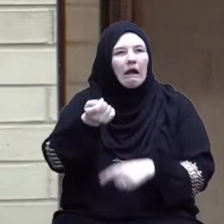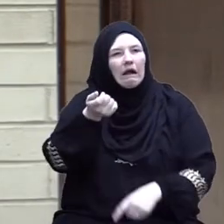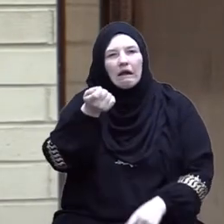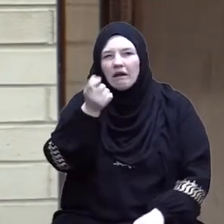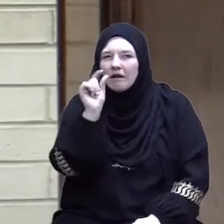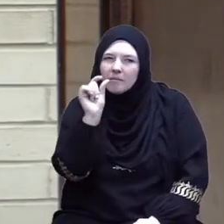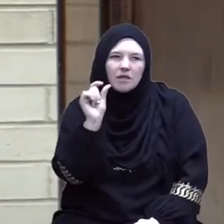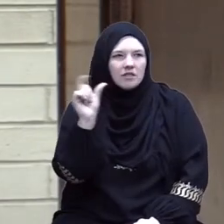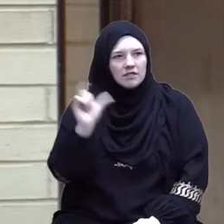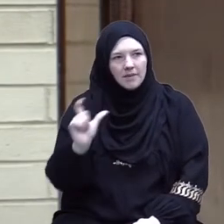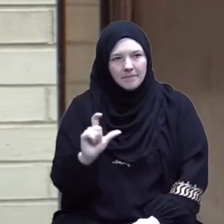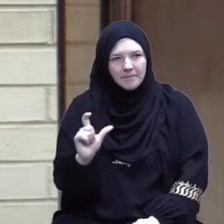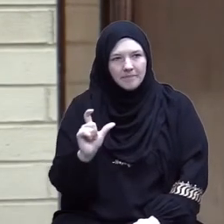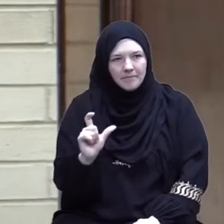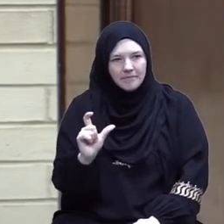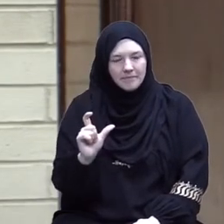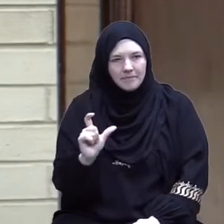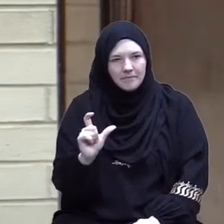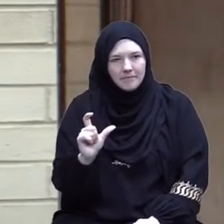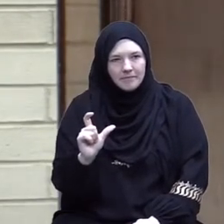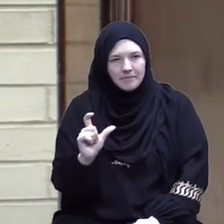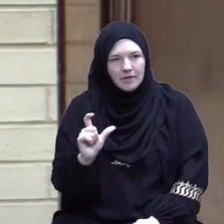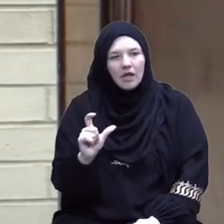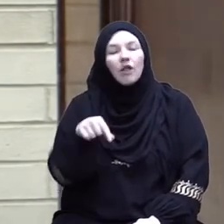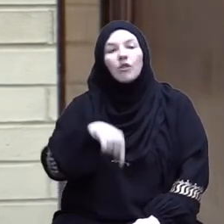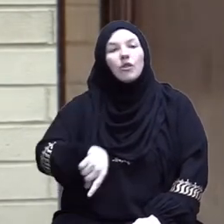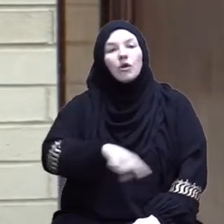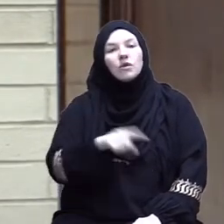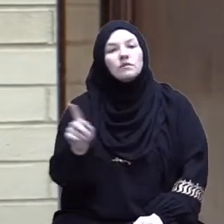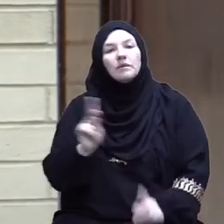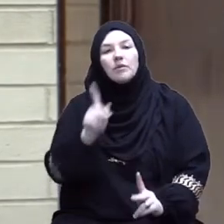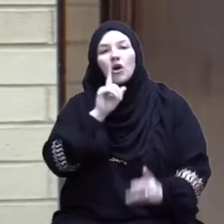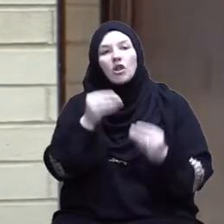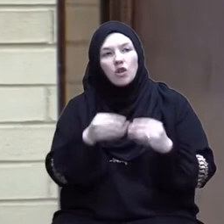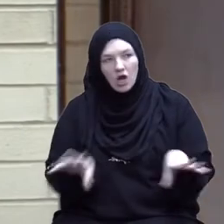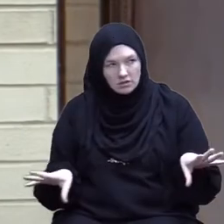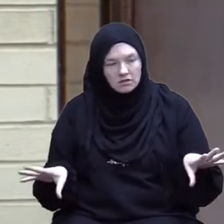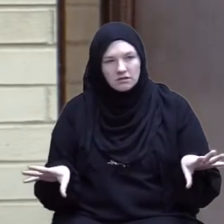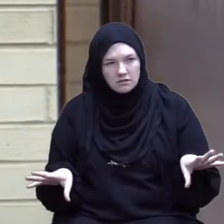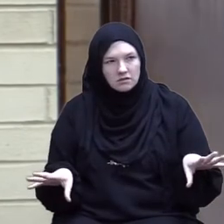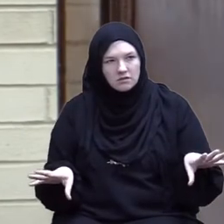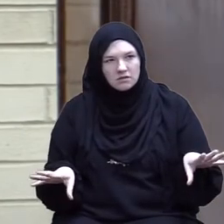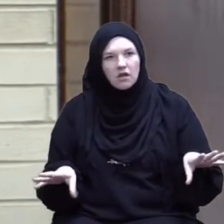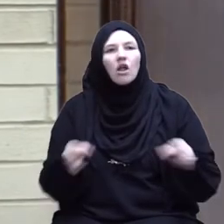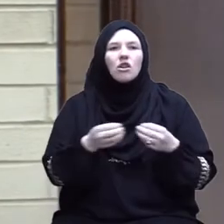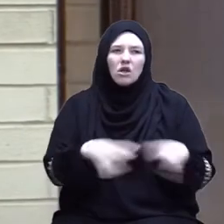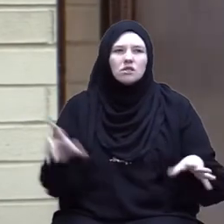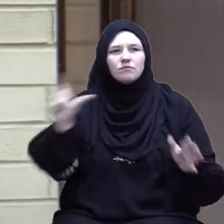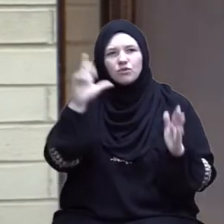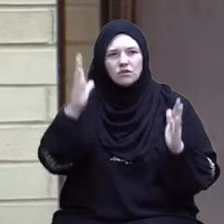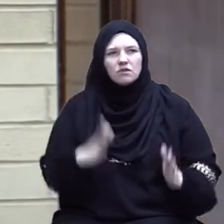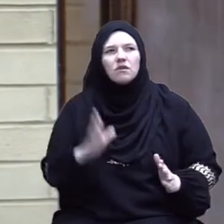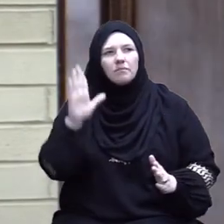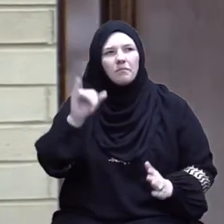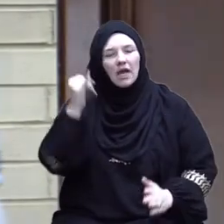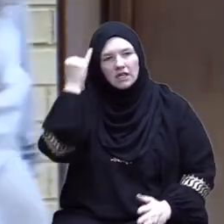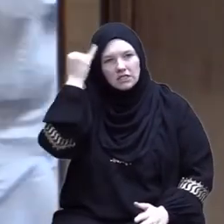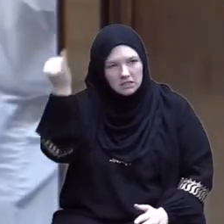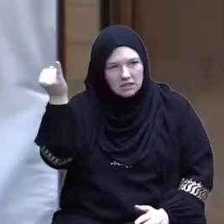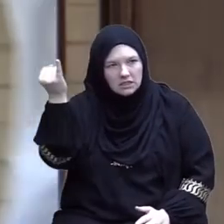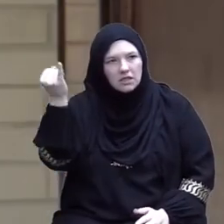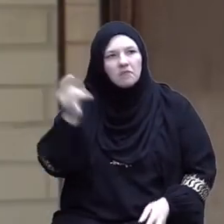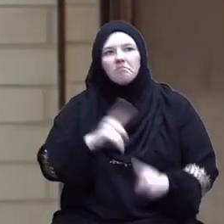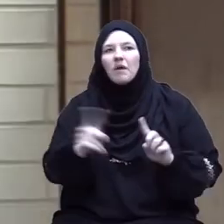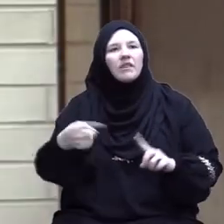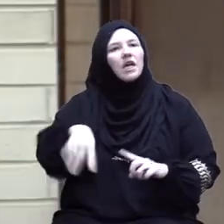beyond, those are lost so-called Muslim by idea, but